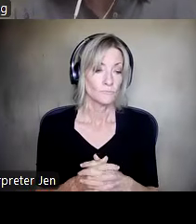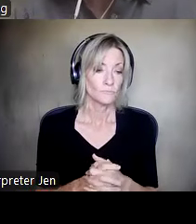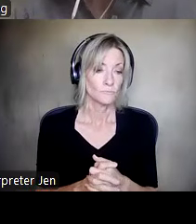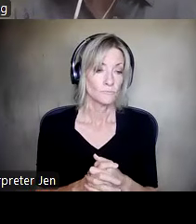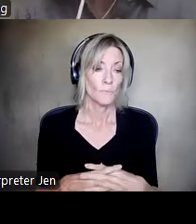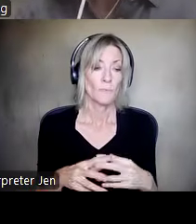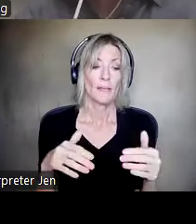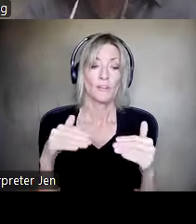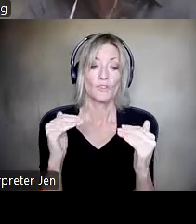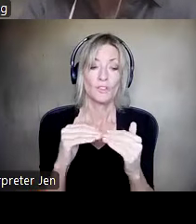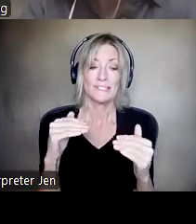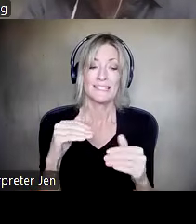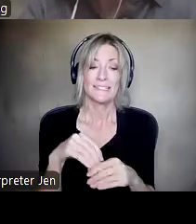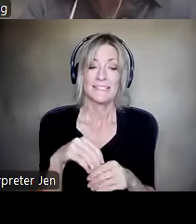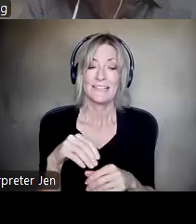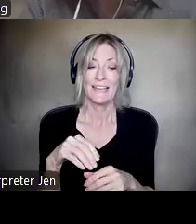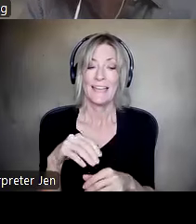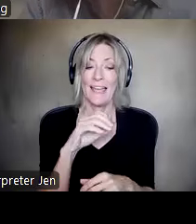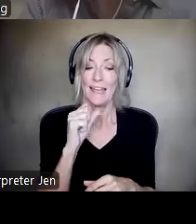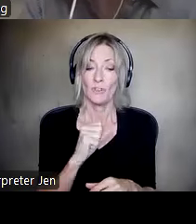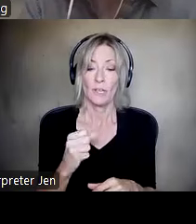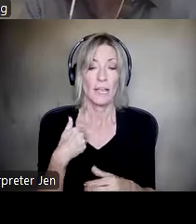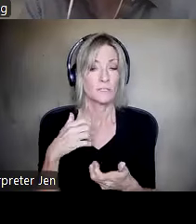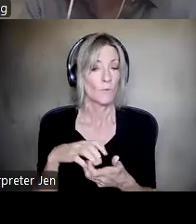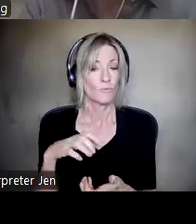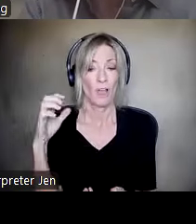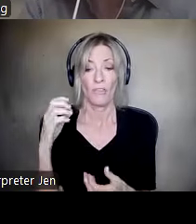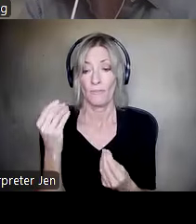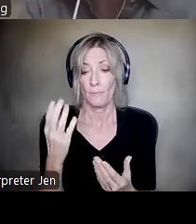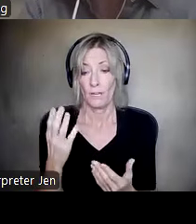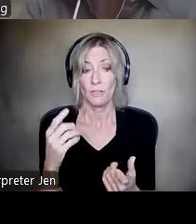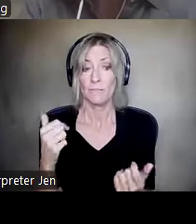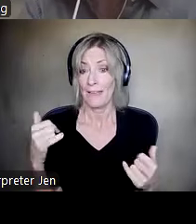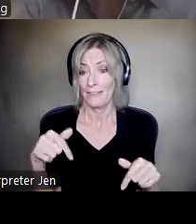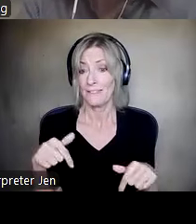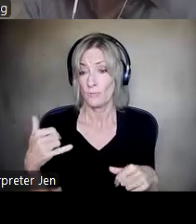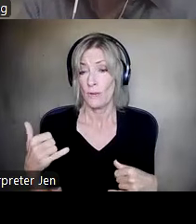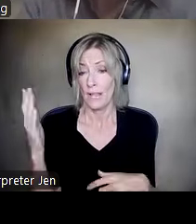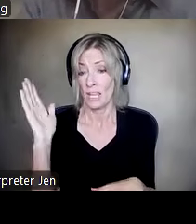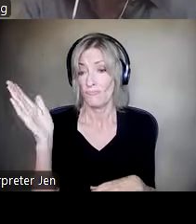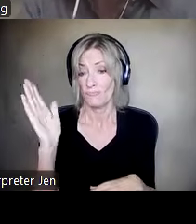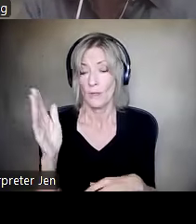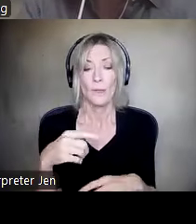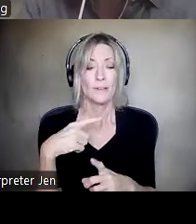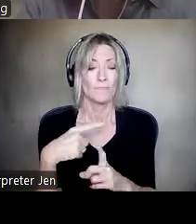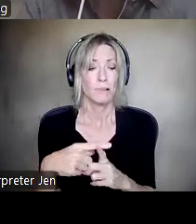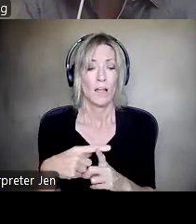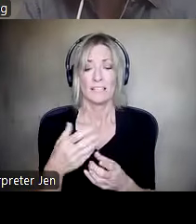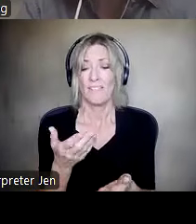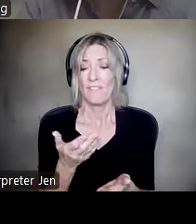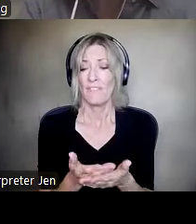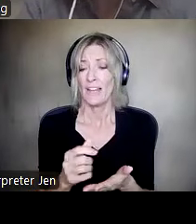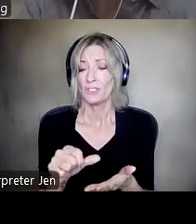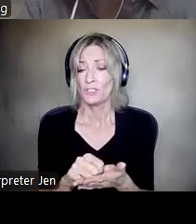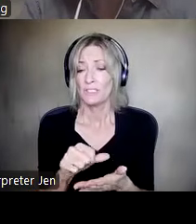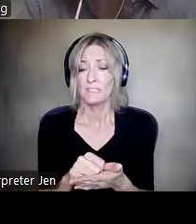Justice and Aging produces a wealth of information, like the webinar you're viewing today, along with fact sheets,